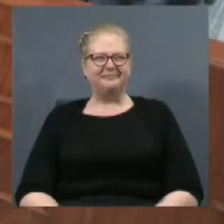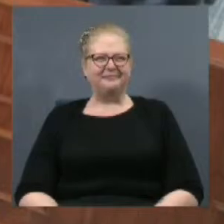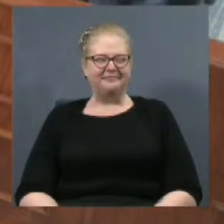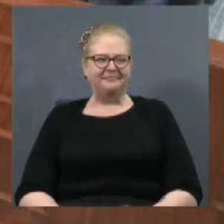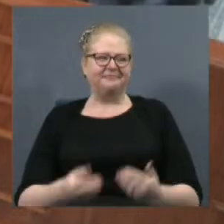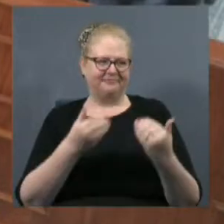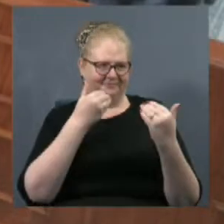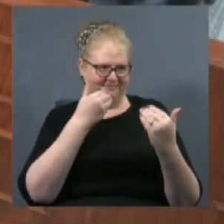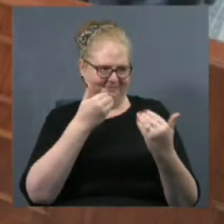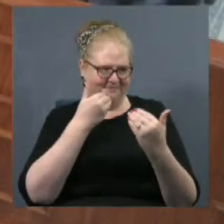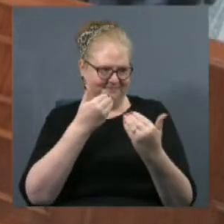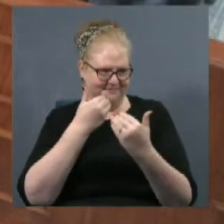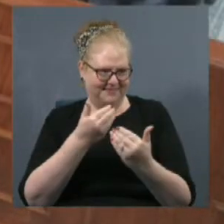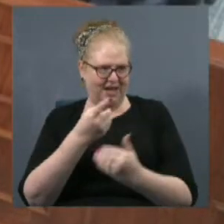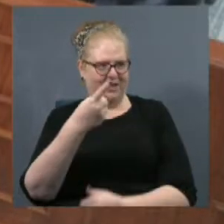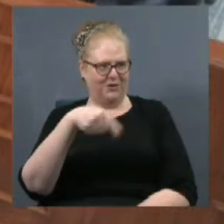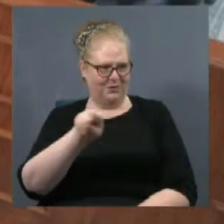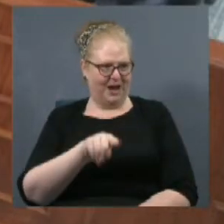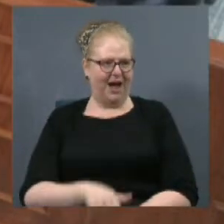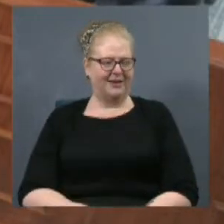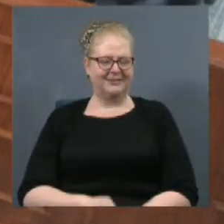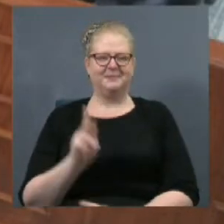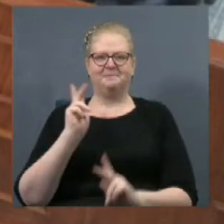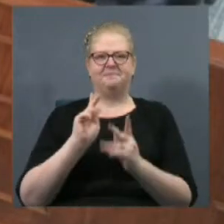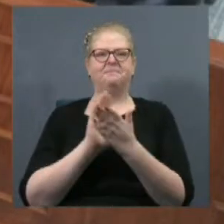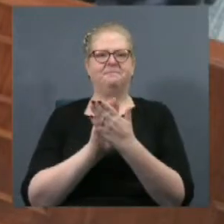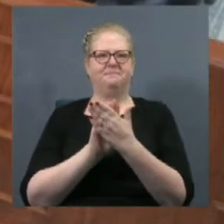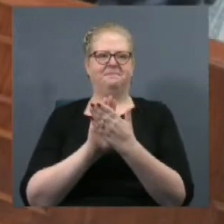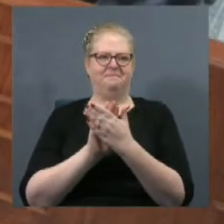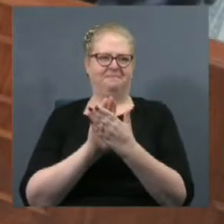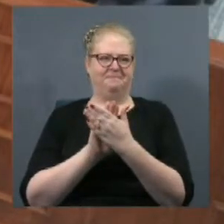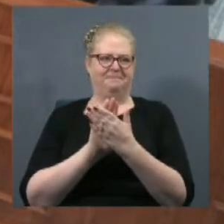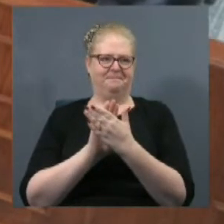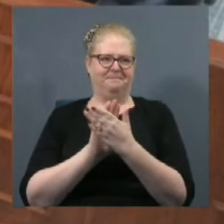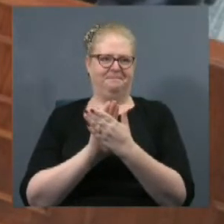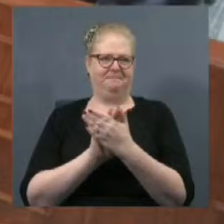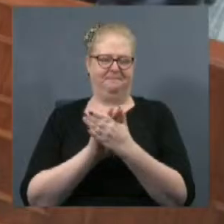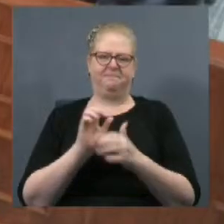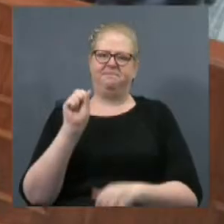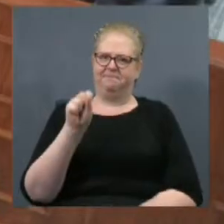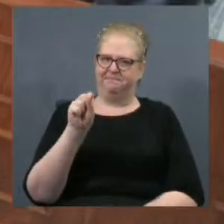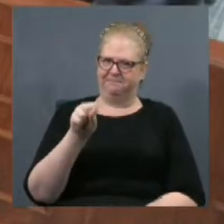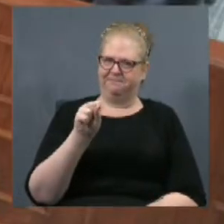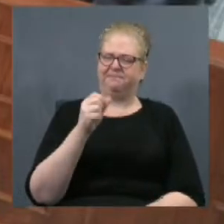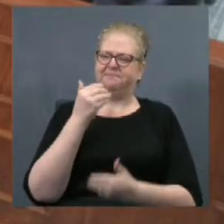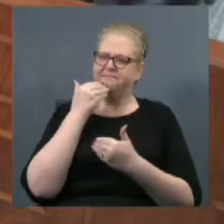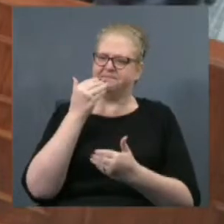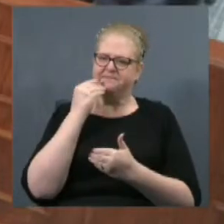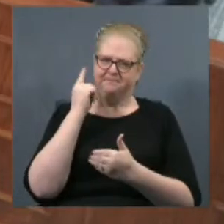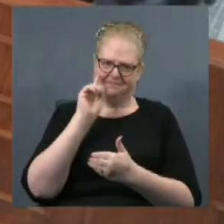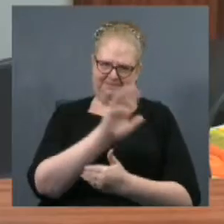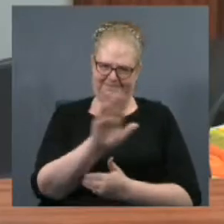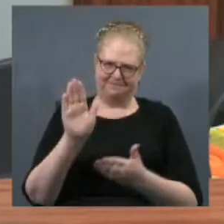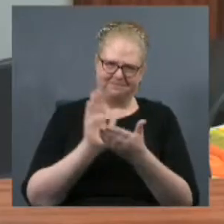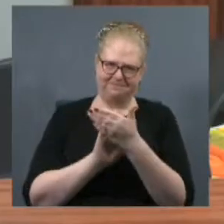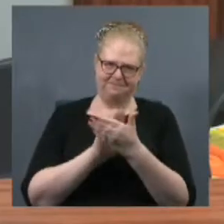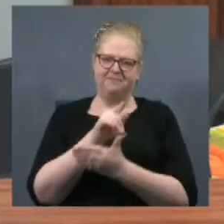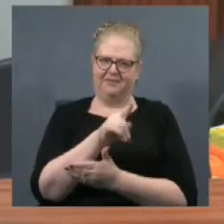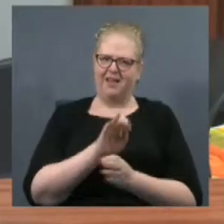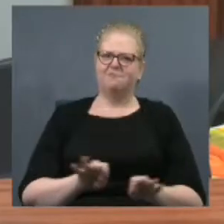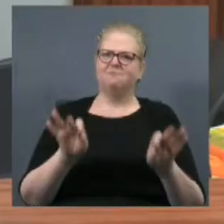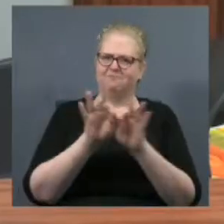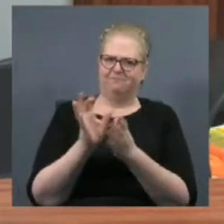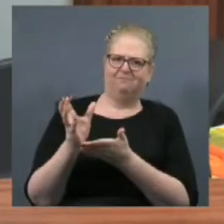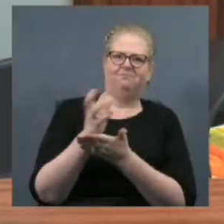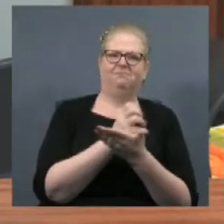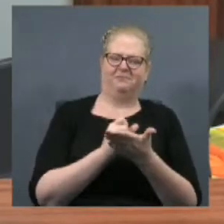you guys. Yes, it's worthy. Thank you very much. And so this